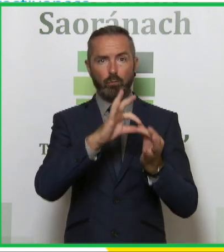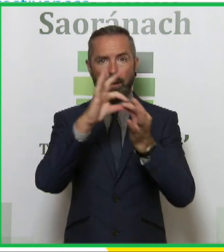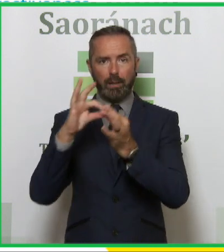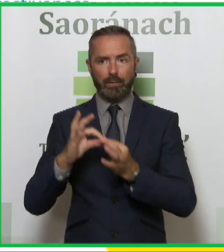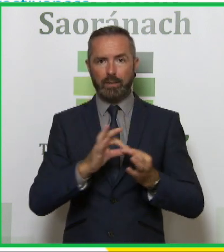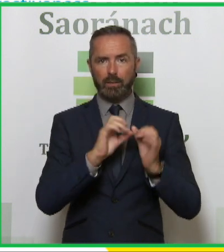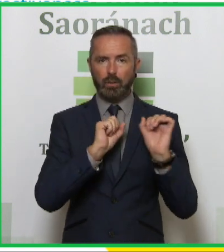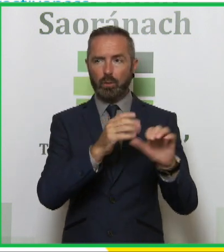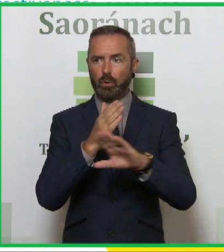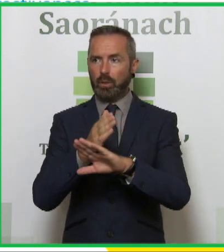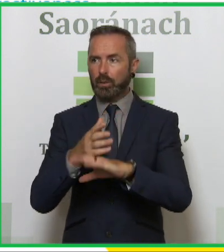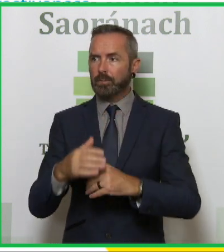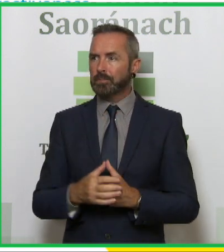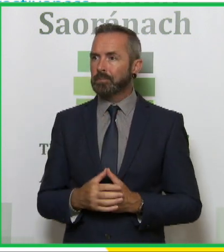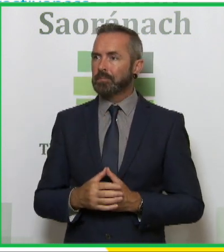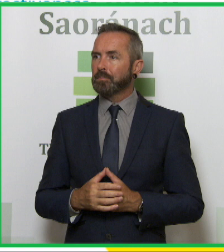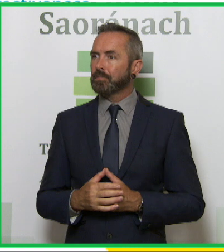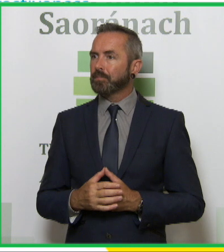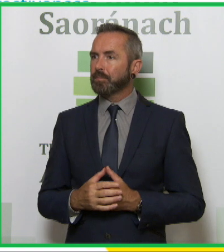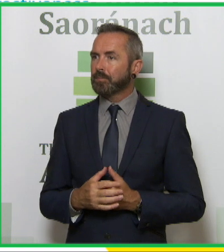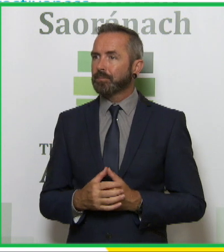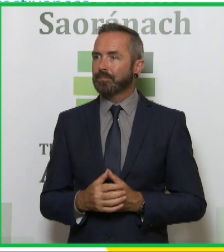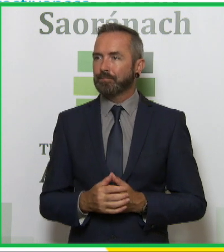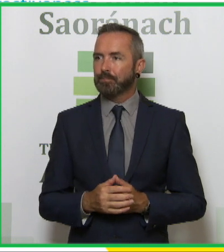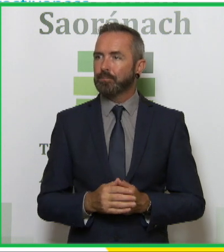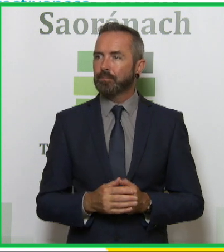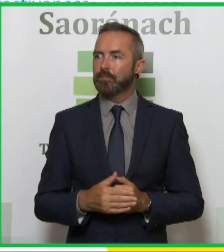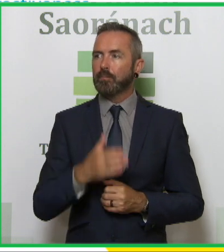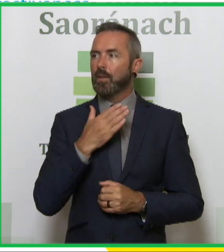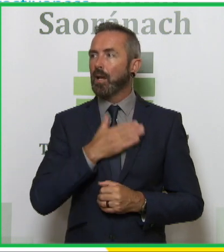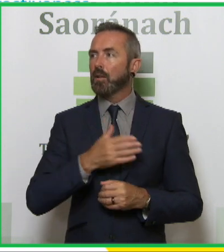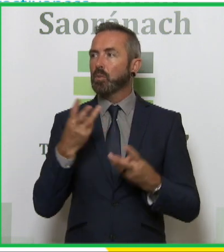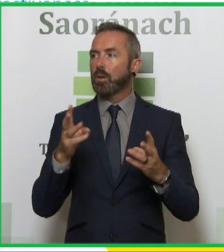to our work. I'm just going to go through 3 of them to give you